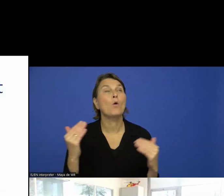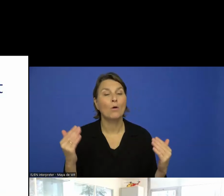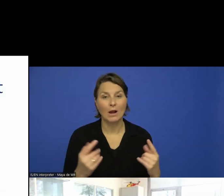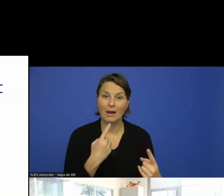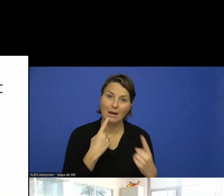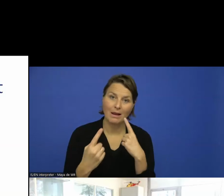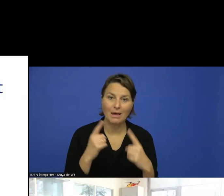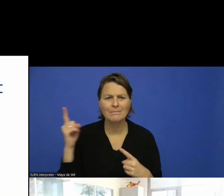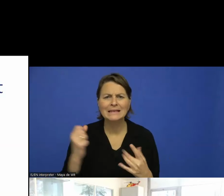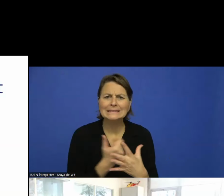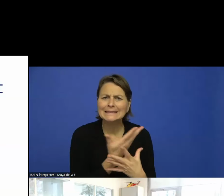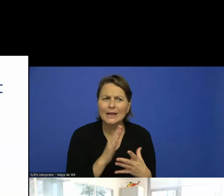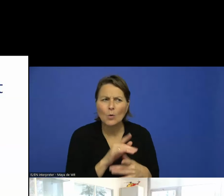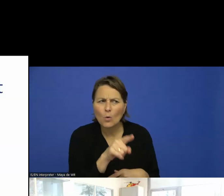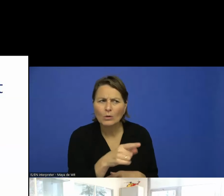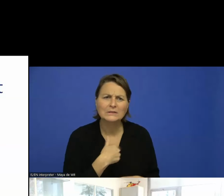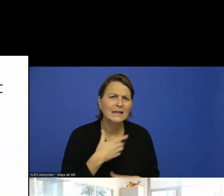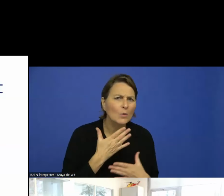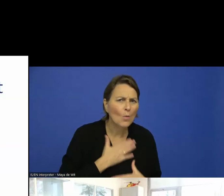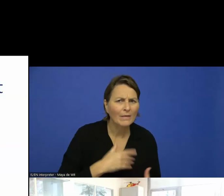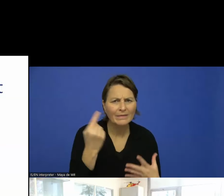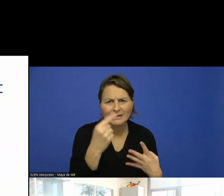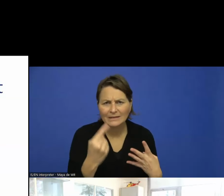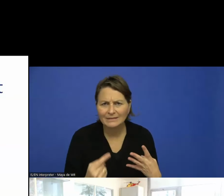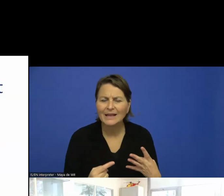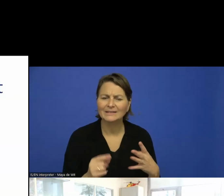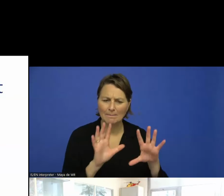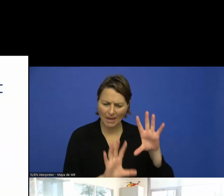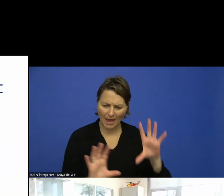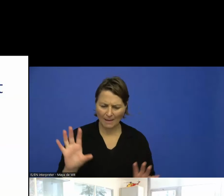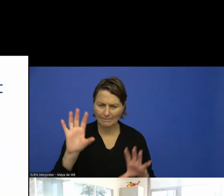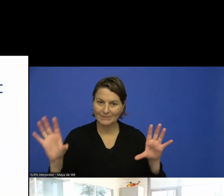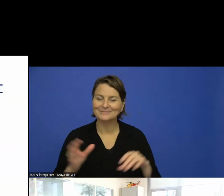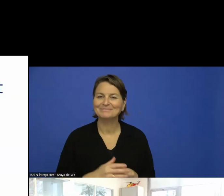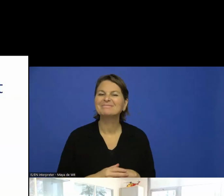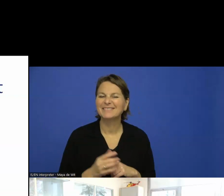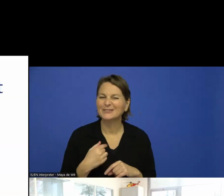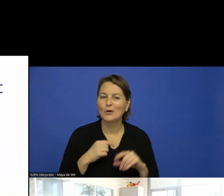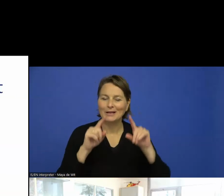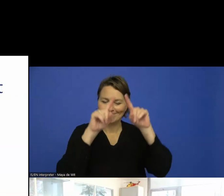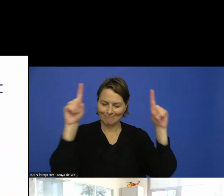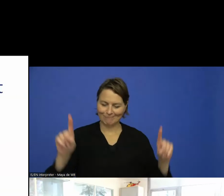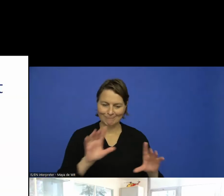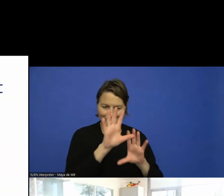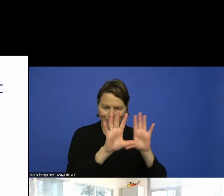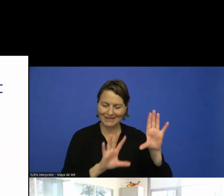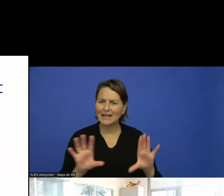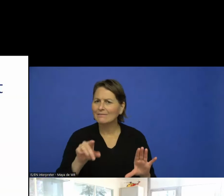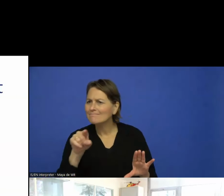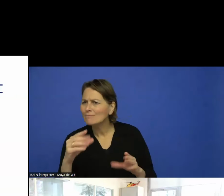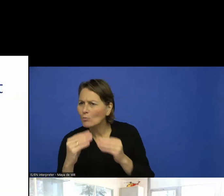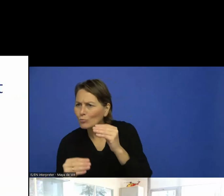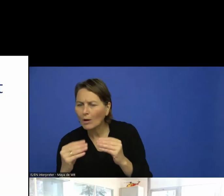needs. We have a canvas where we try and capture what we know about the context, the problem, the solution, the